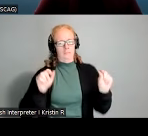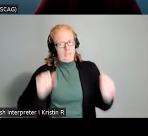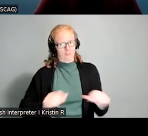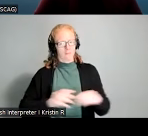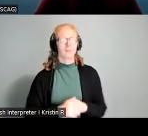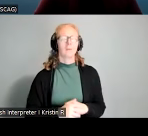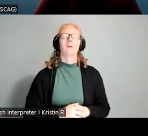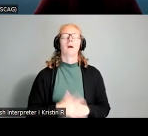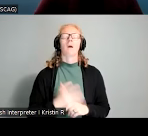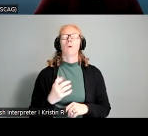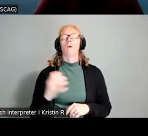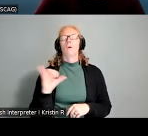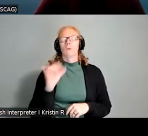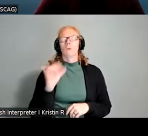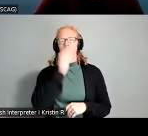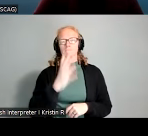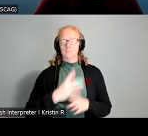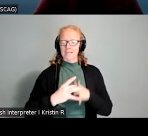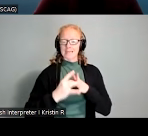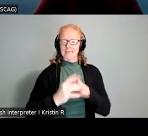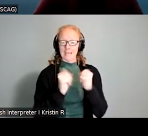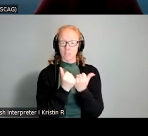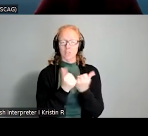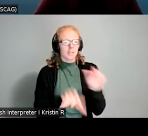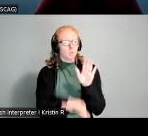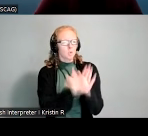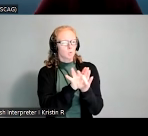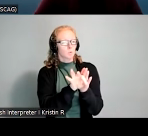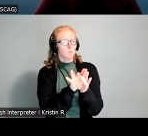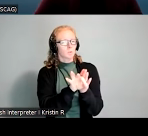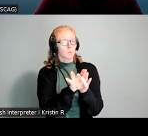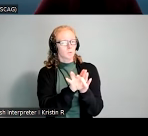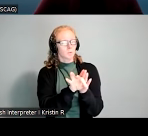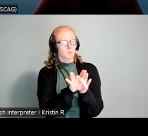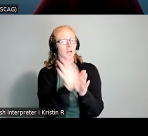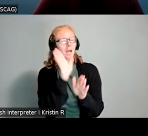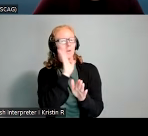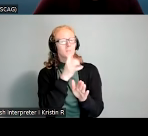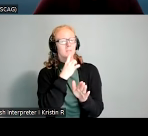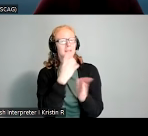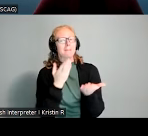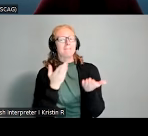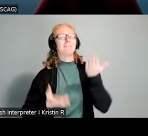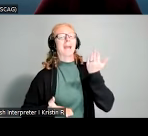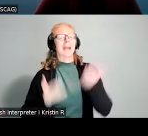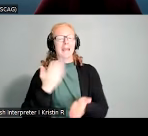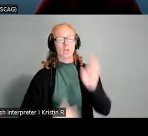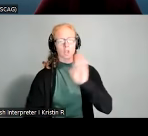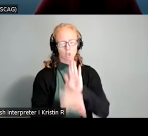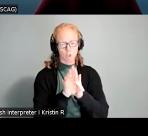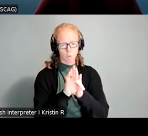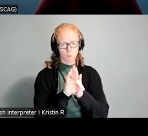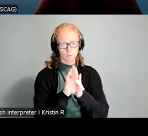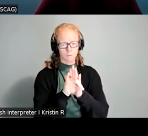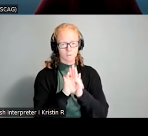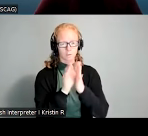to point out is a lead agency may choose, and I want to emphasize those words, may choose to go above and